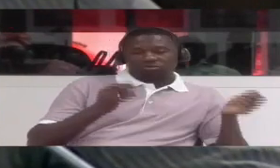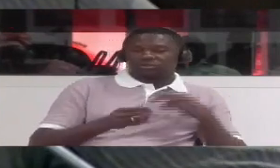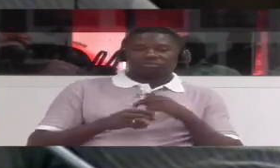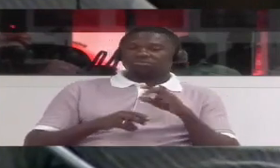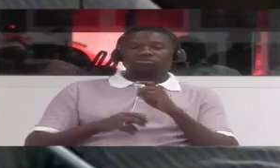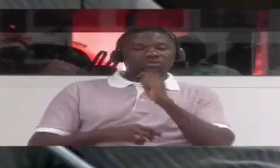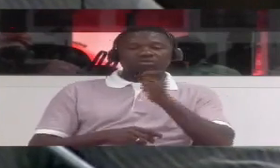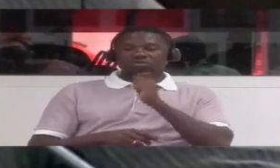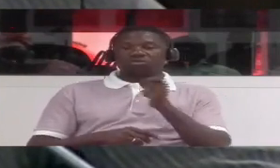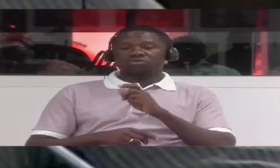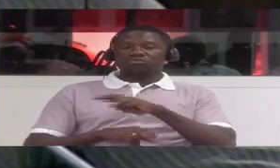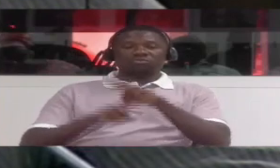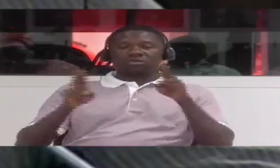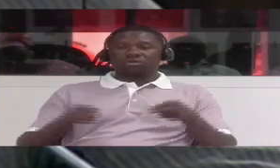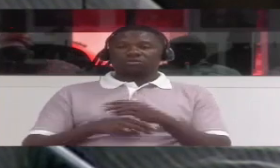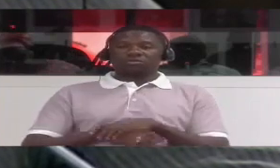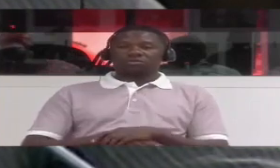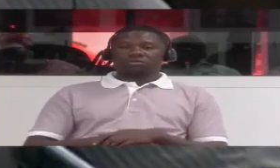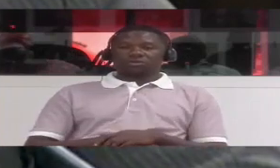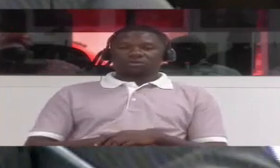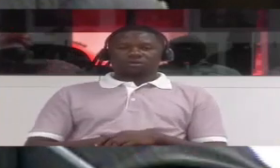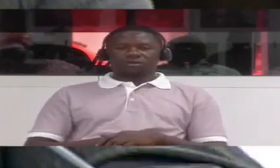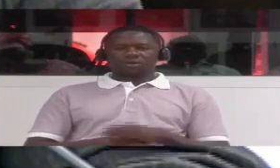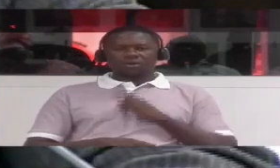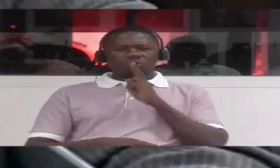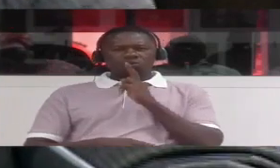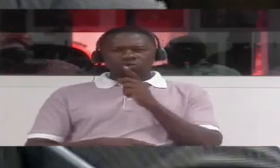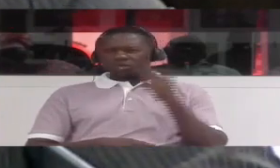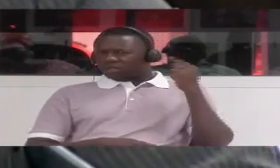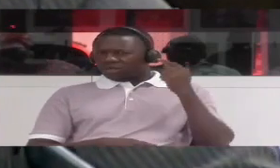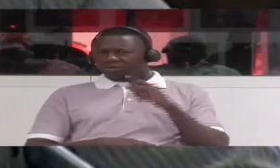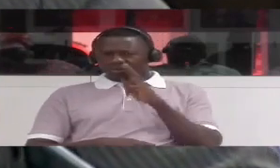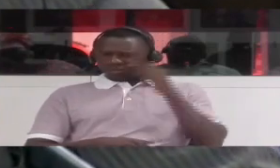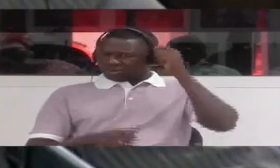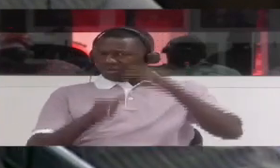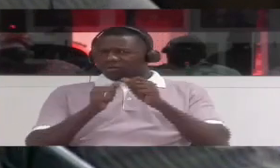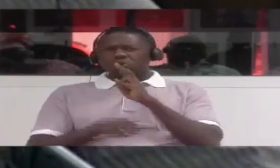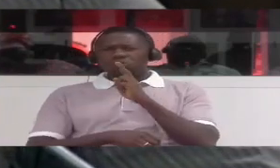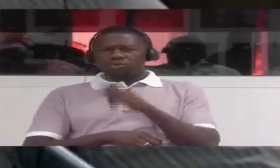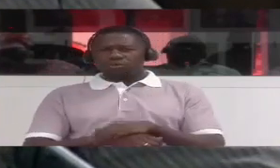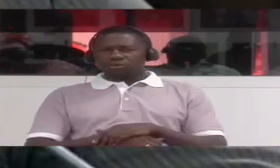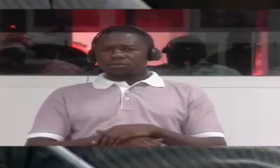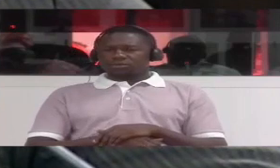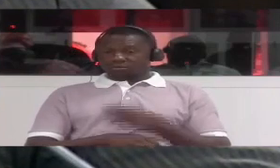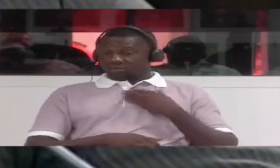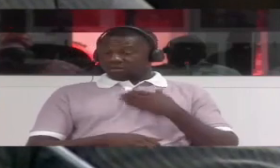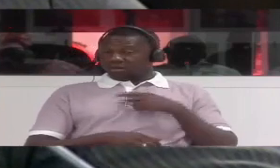to me. Who did you hear that from? Do you recall? I followed him closely